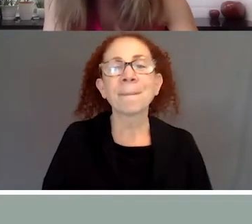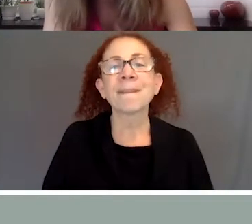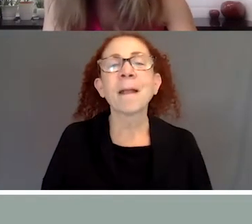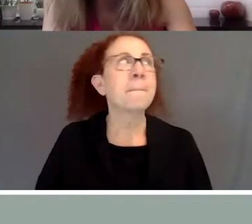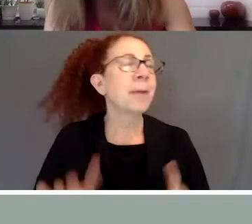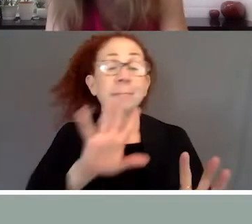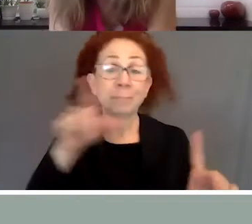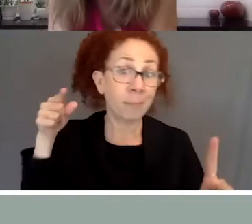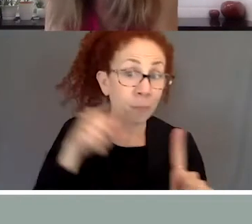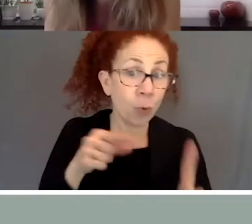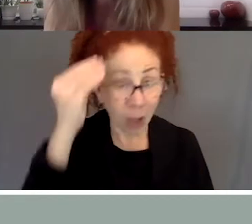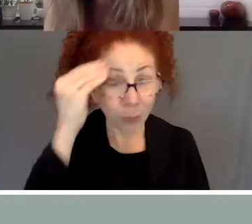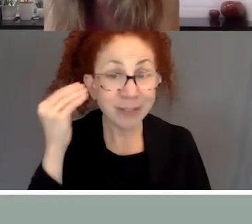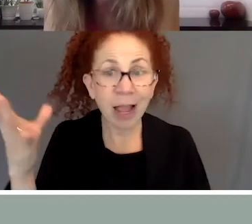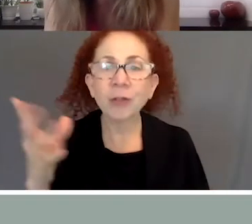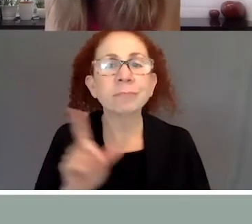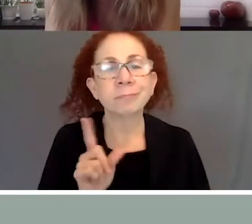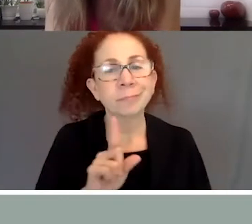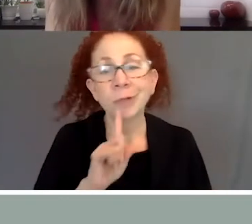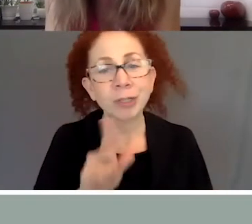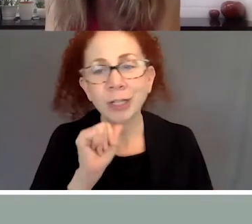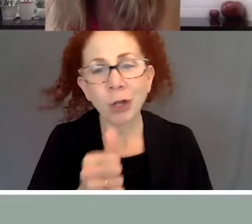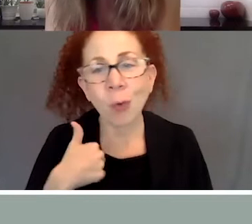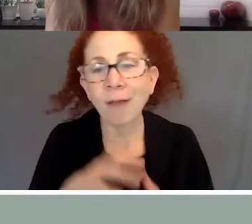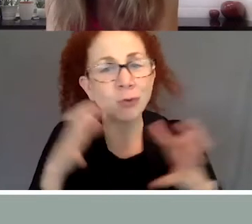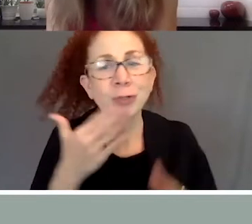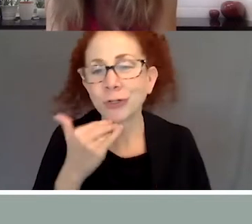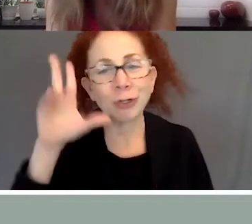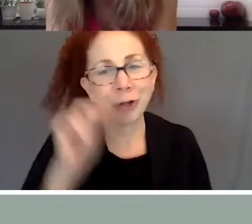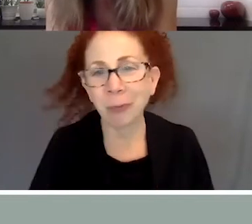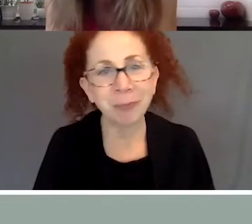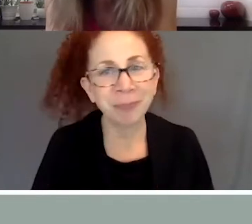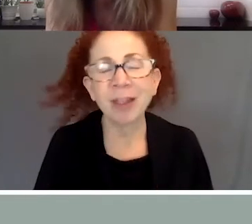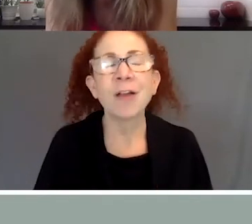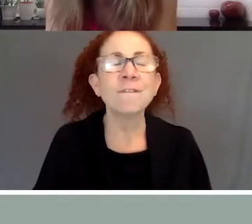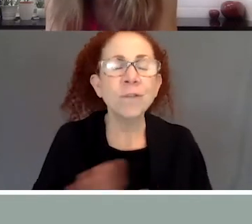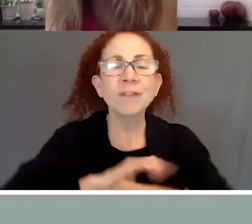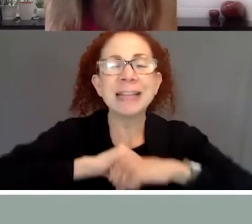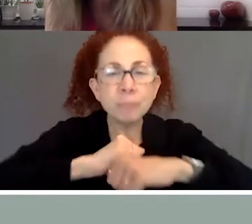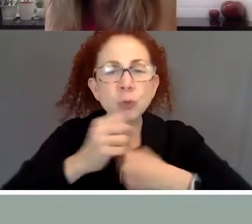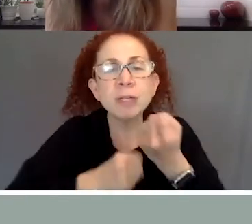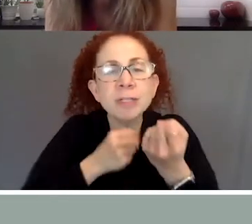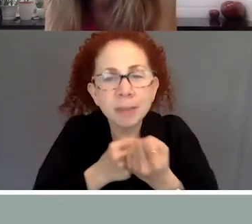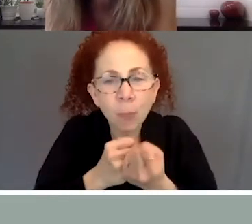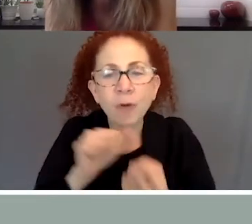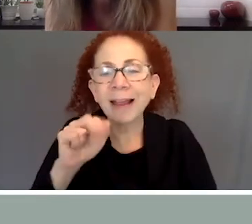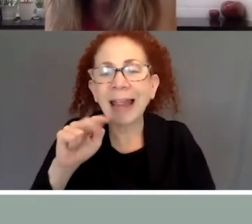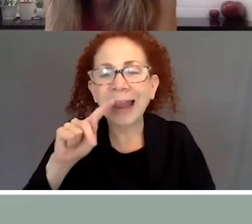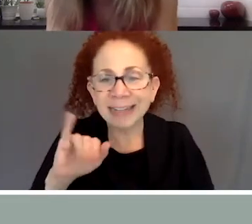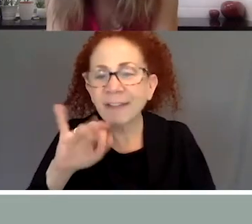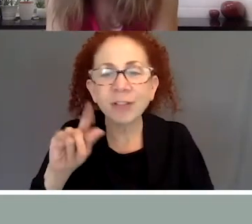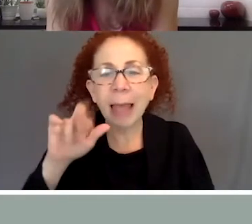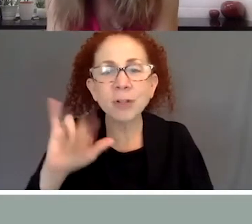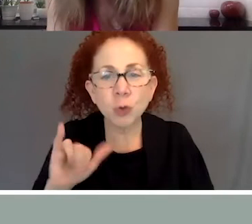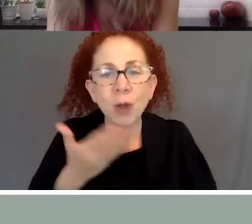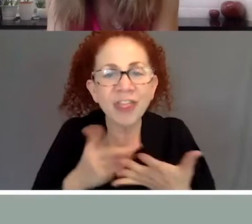the chase and tell you that they really don't. They are full of immune supportive, anti-inflammatory